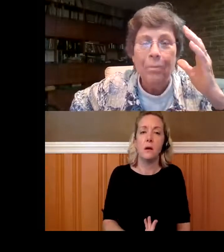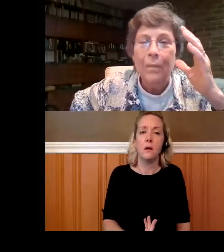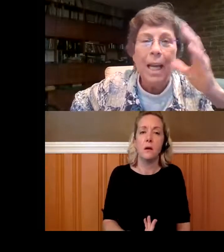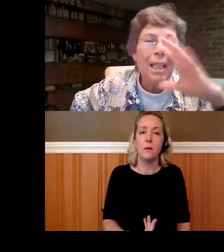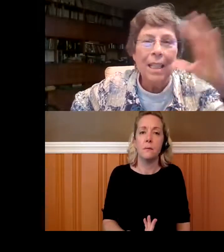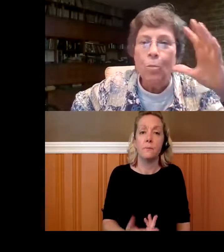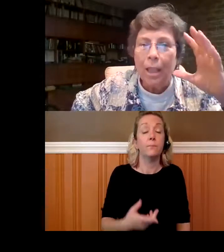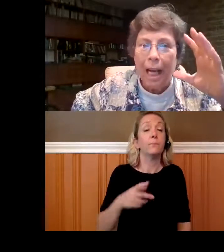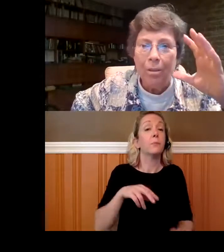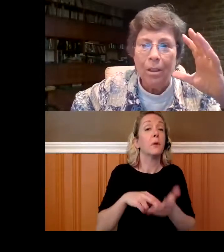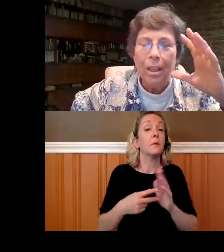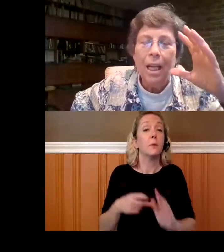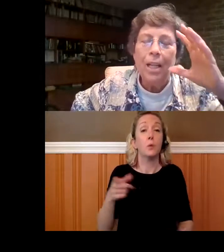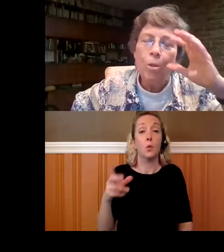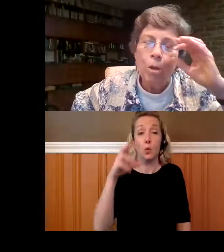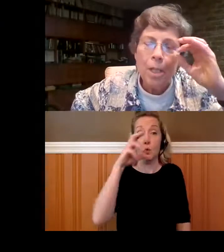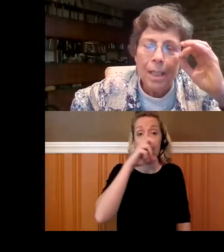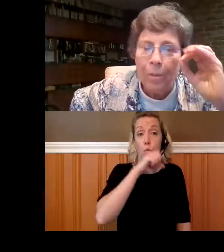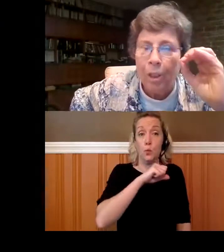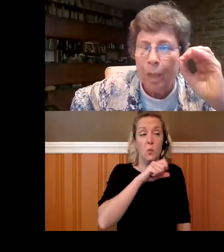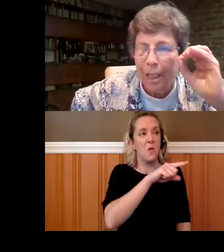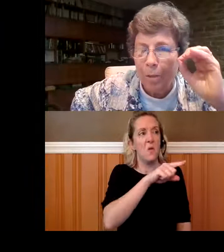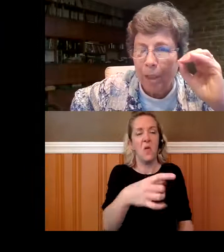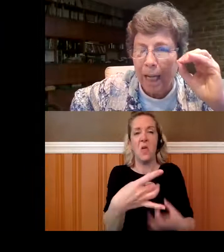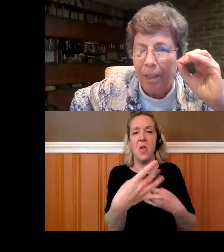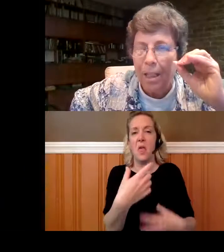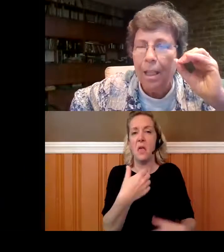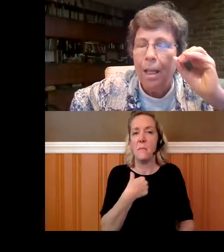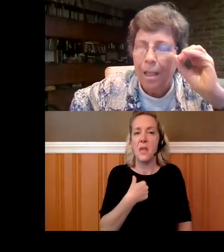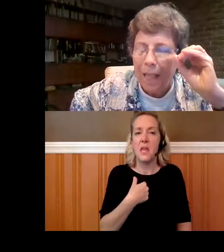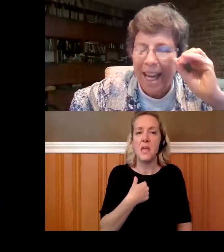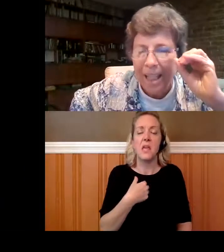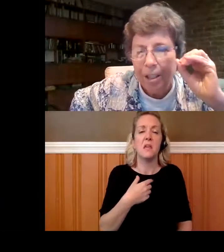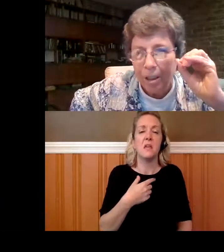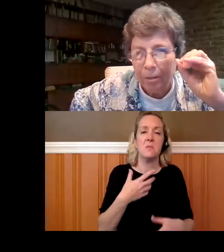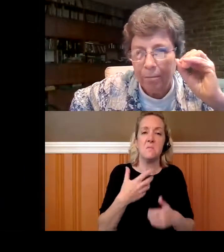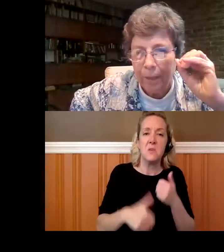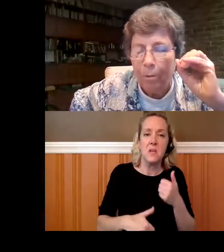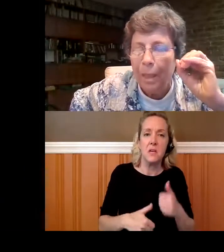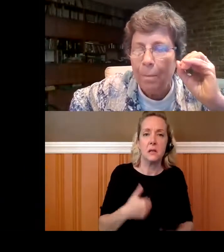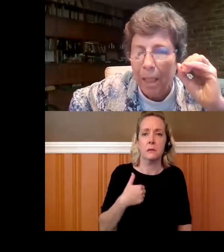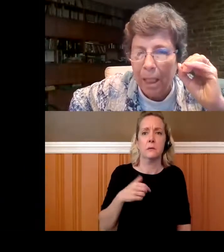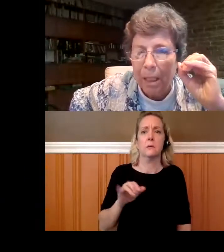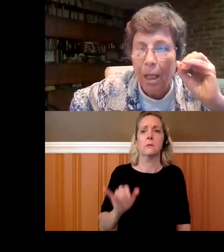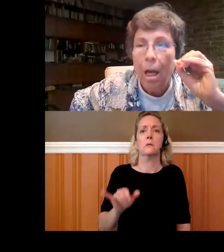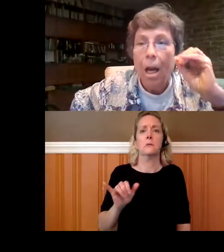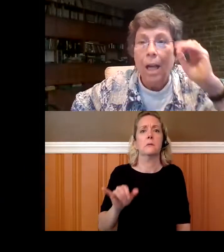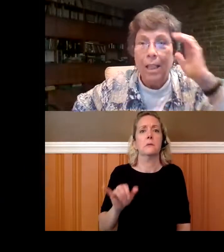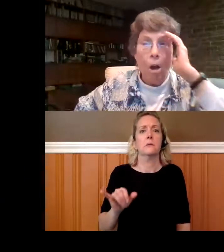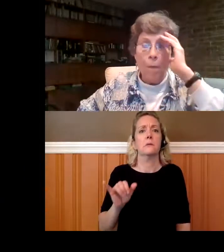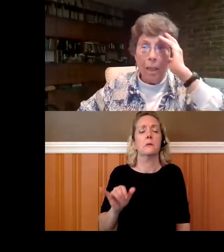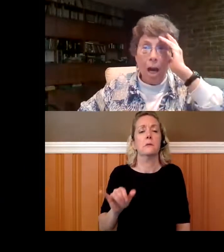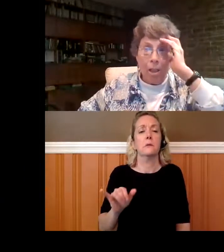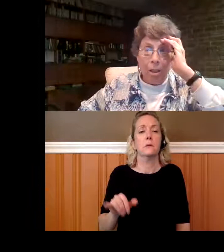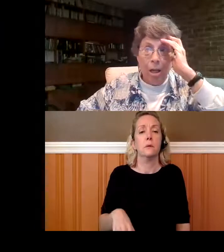her assumption when it didn't work out is they hated her. They were being mean. I said, oh my gosh. Here's what